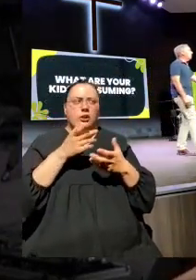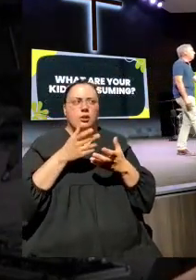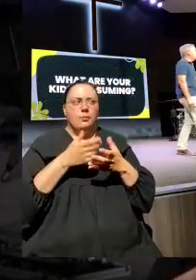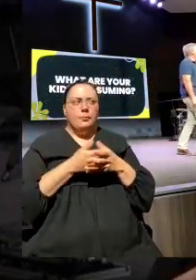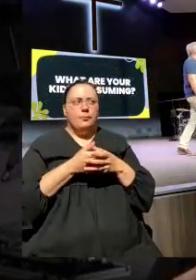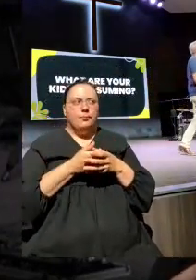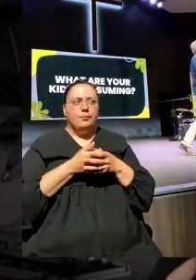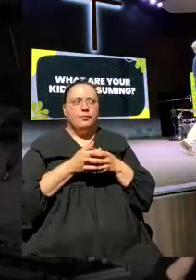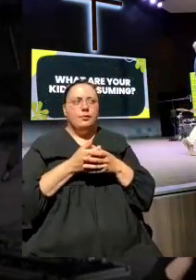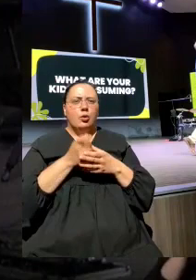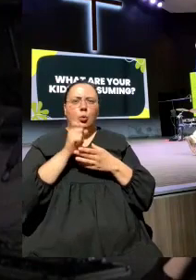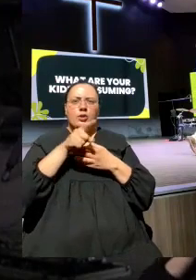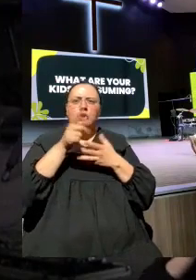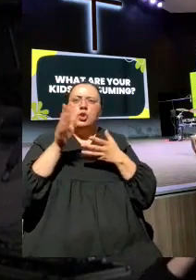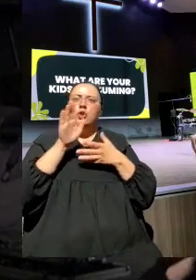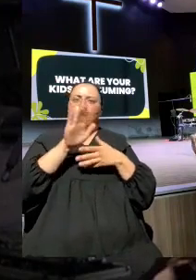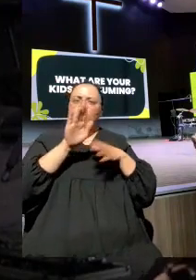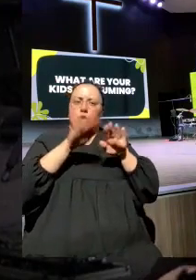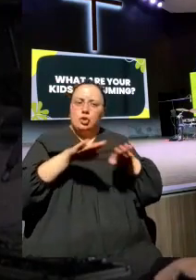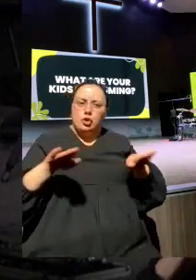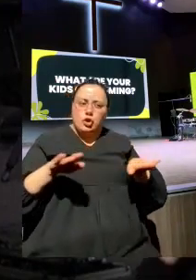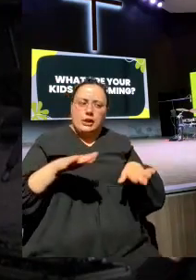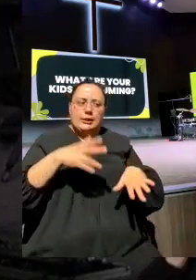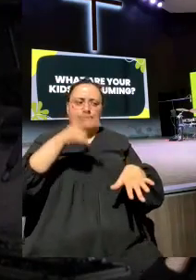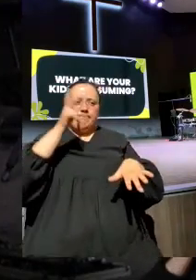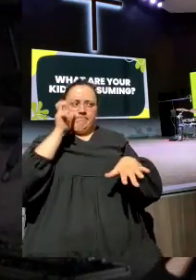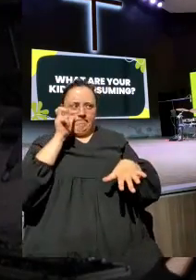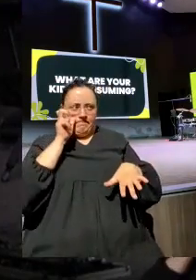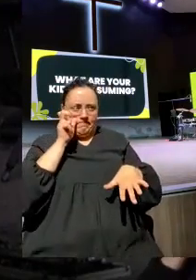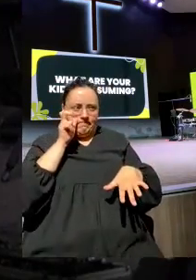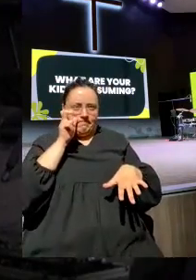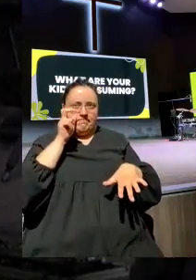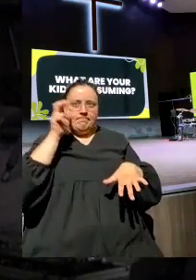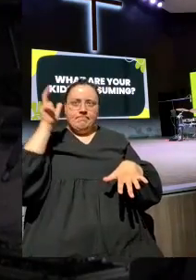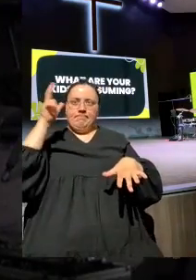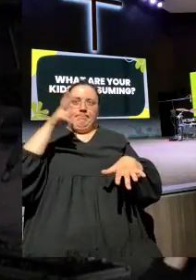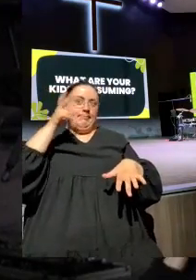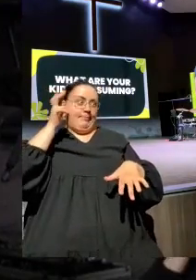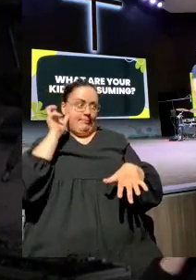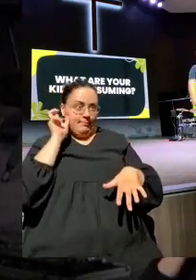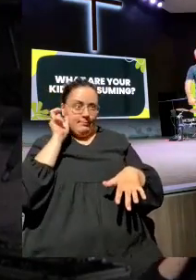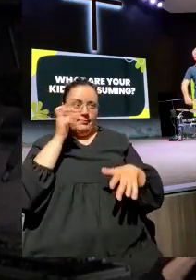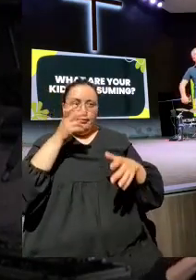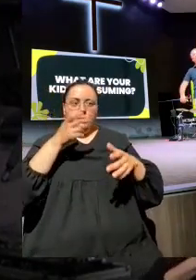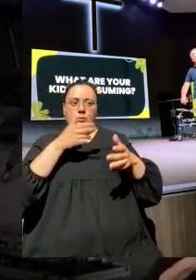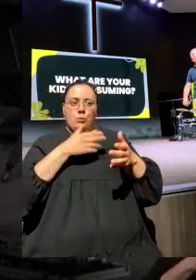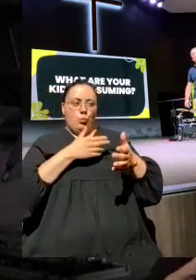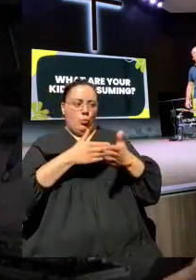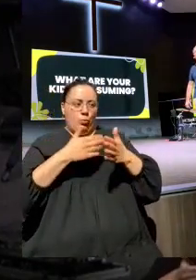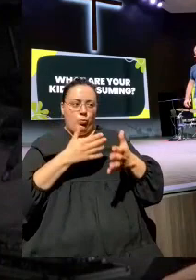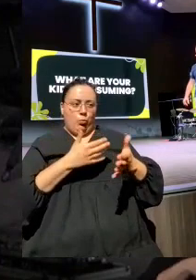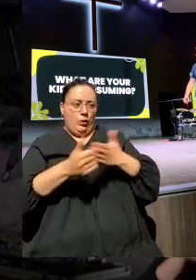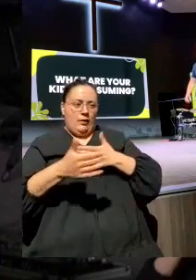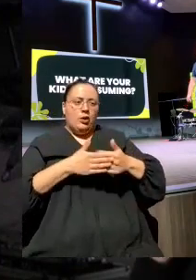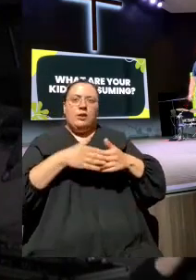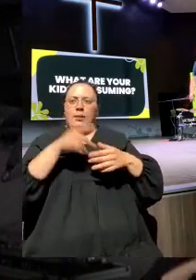consuming? Because whatever it is that they consume, and I'm talking about movies, TV, books,